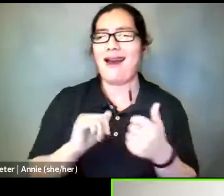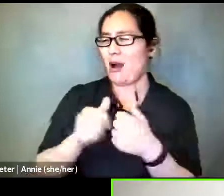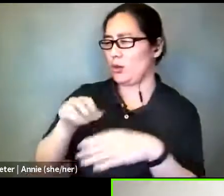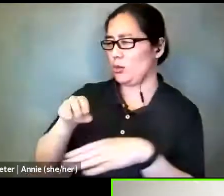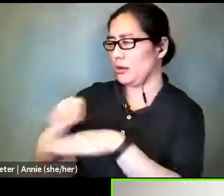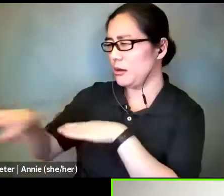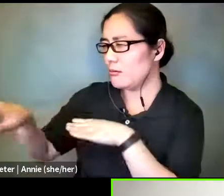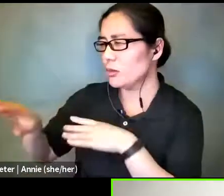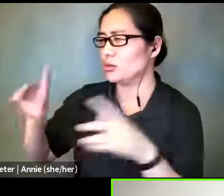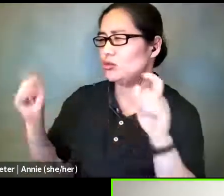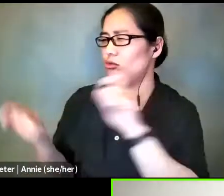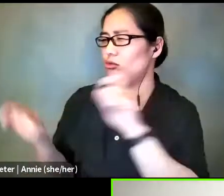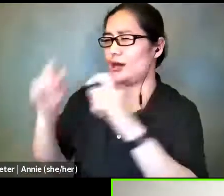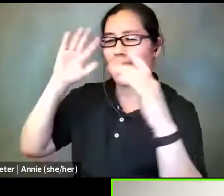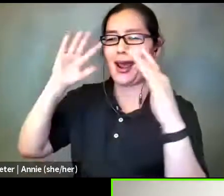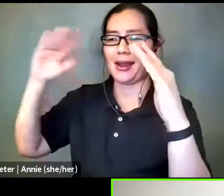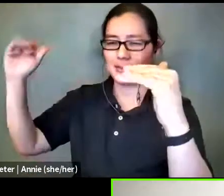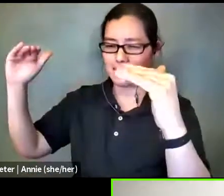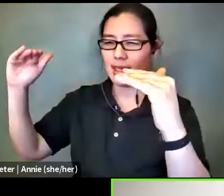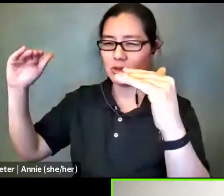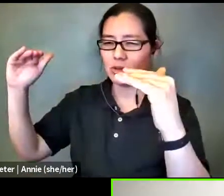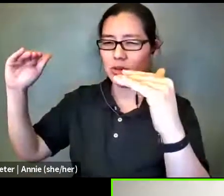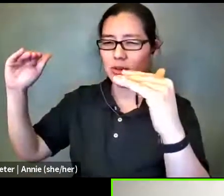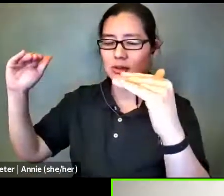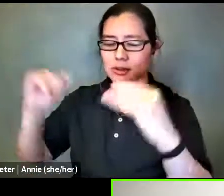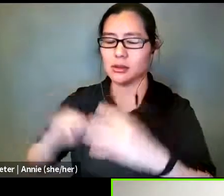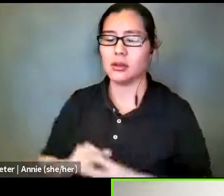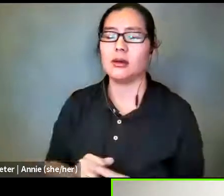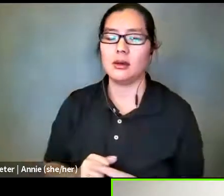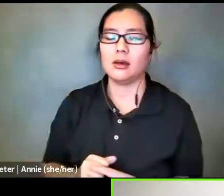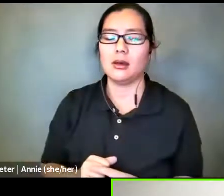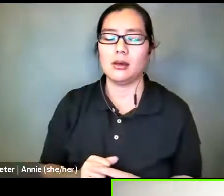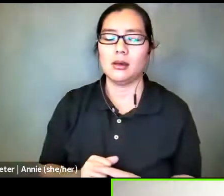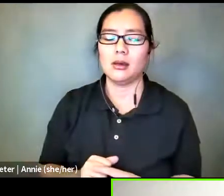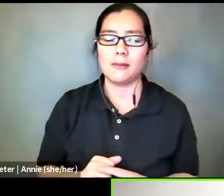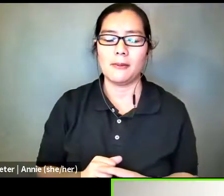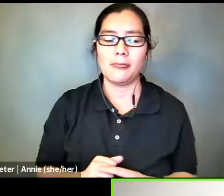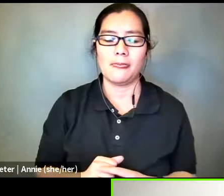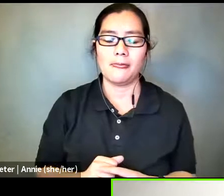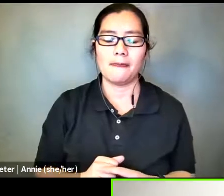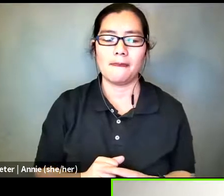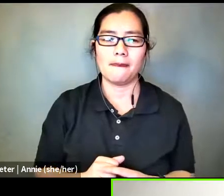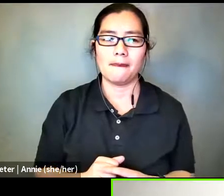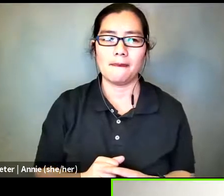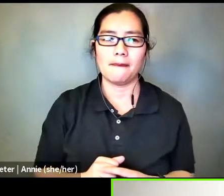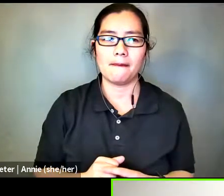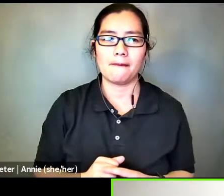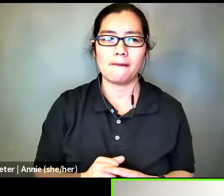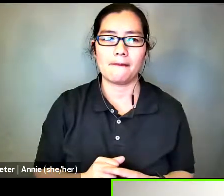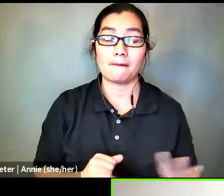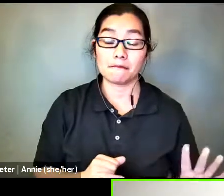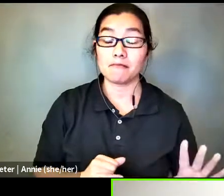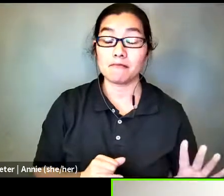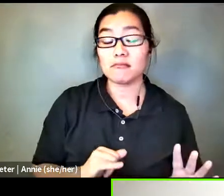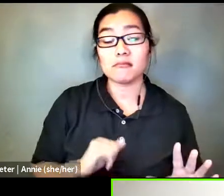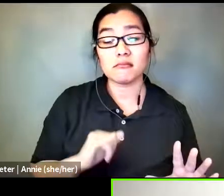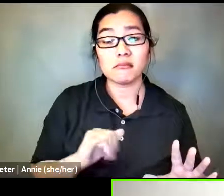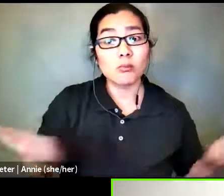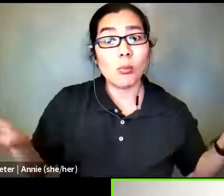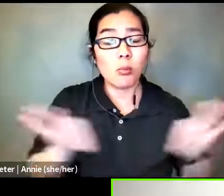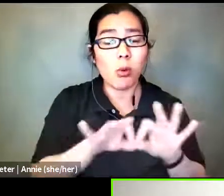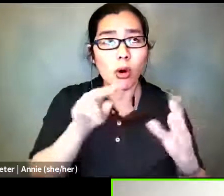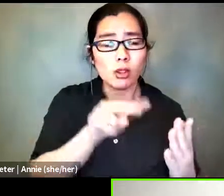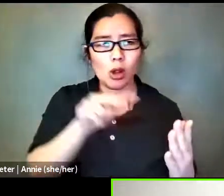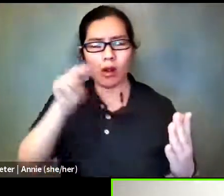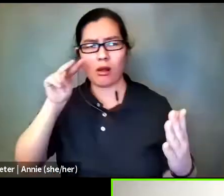expectations. But it's great to think about these big problems like this, because it allows you